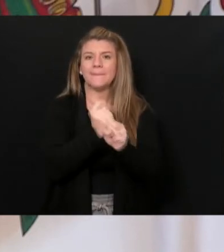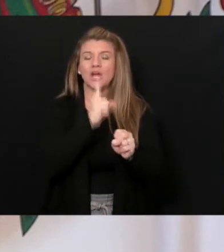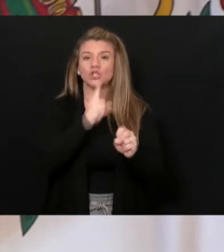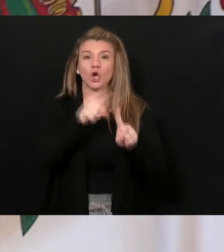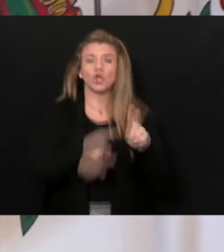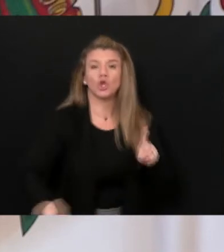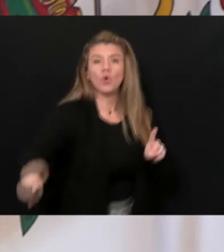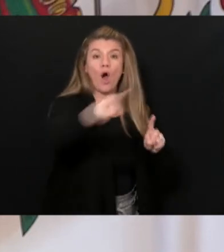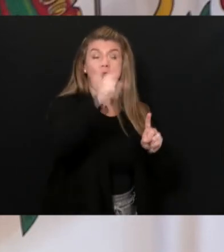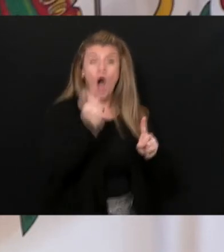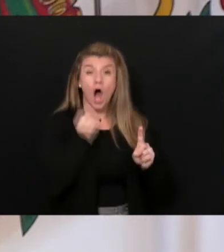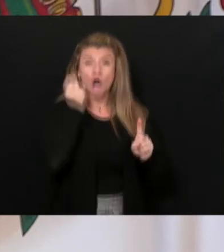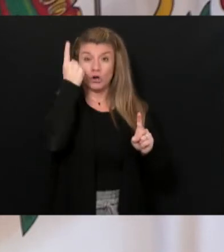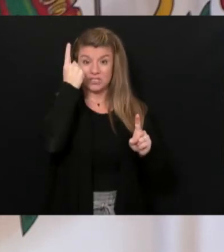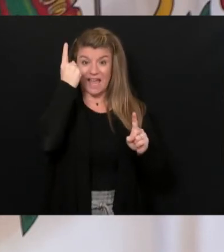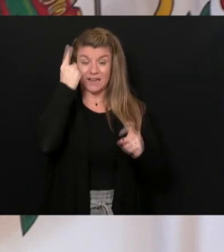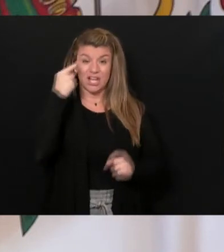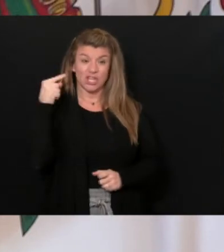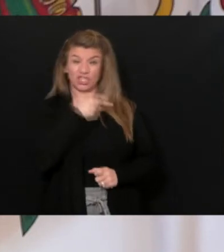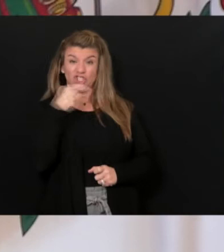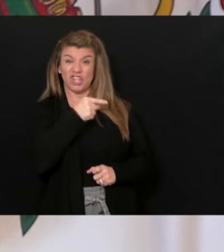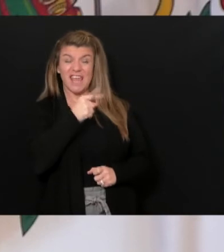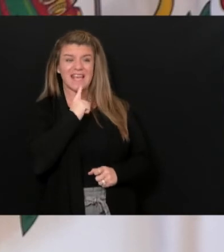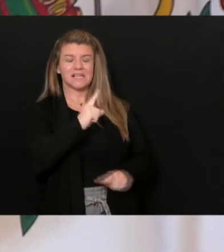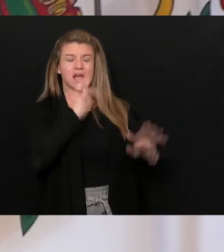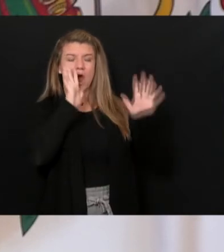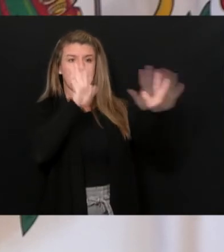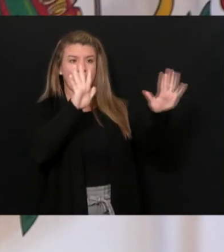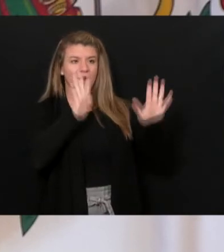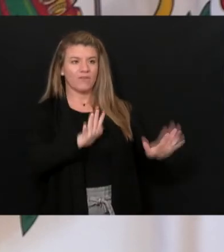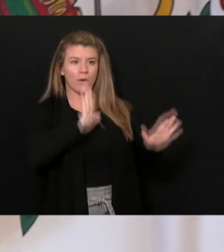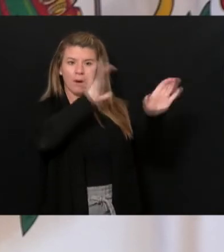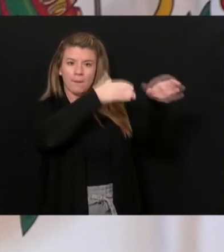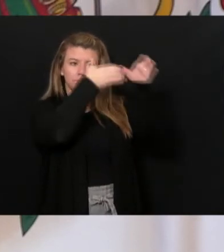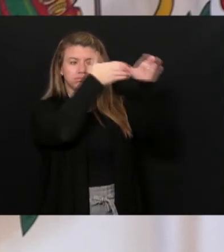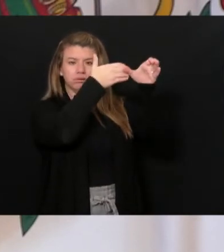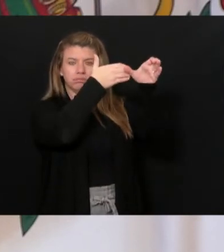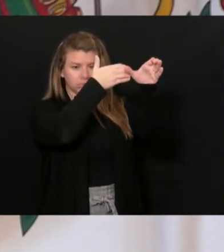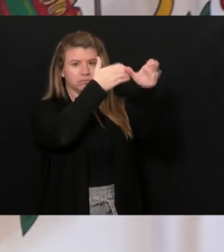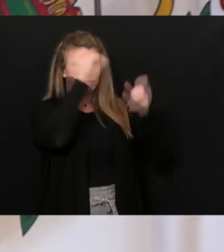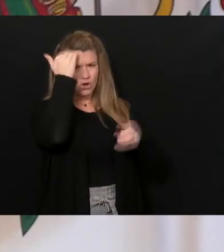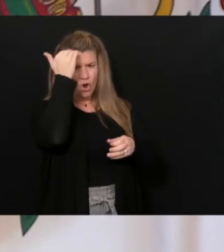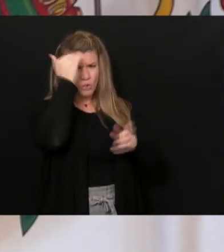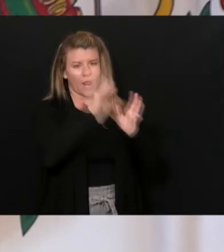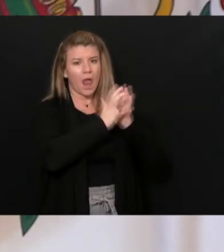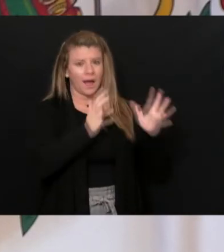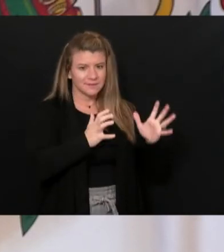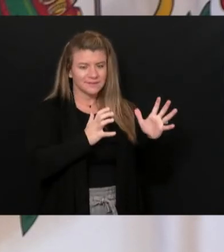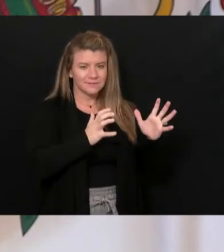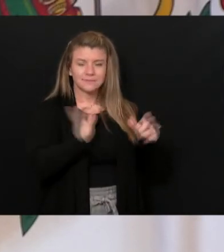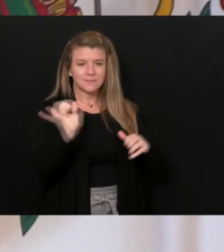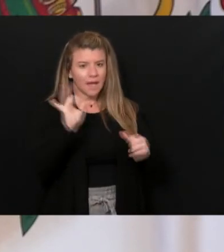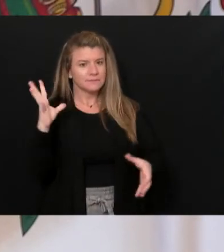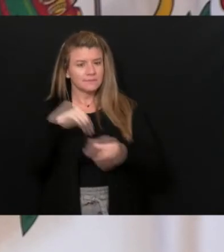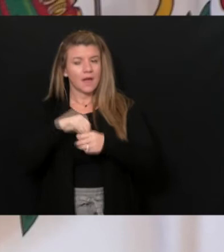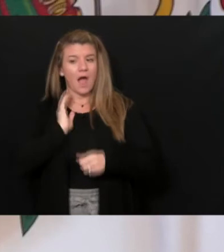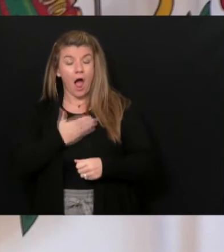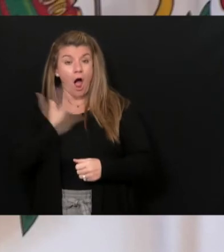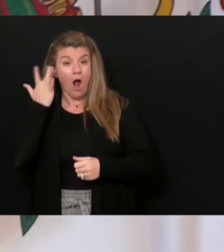totally understand. She's a tremendously brilliant scholar, as a lot of our experts are